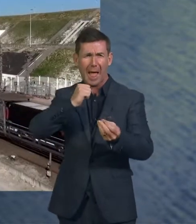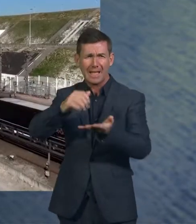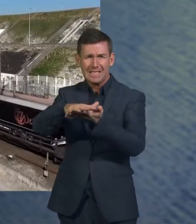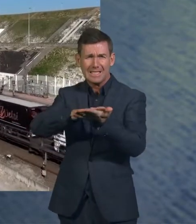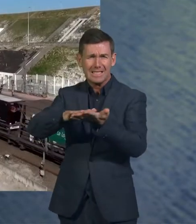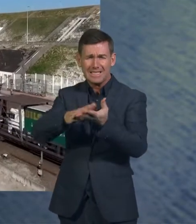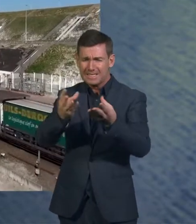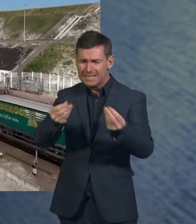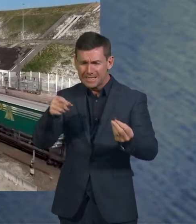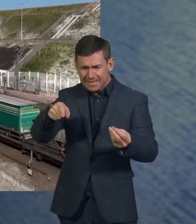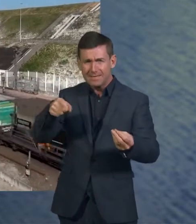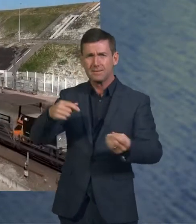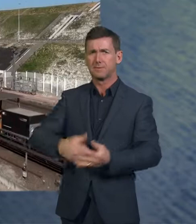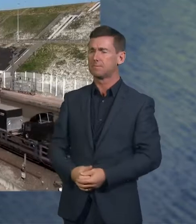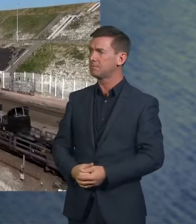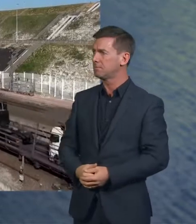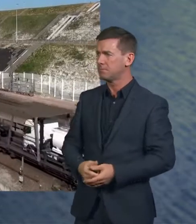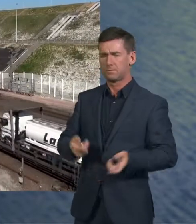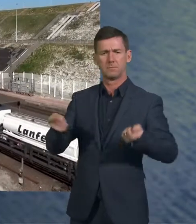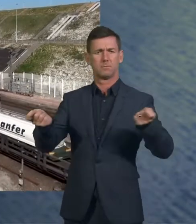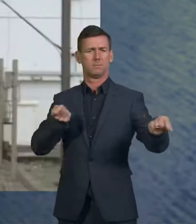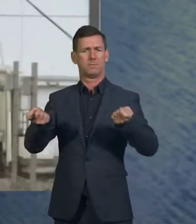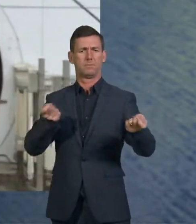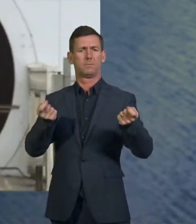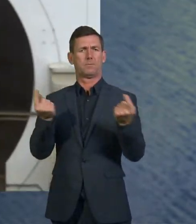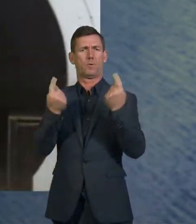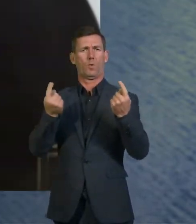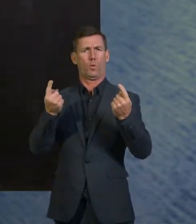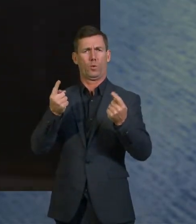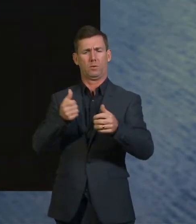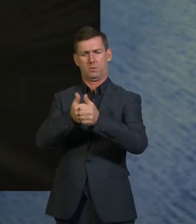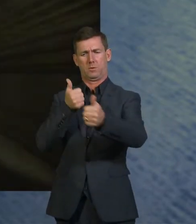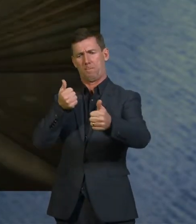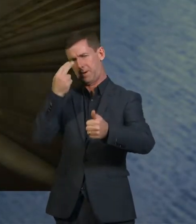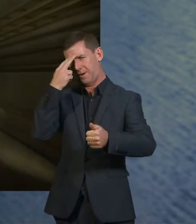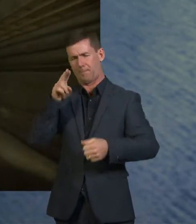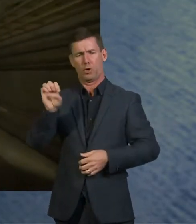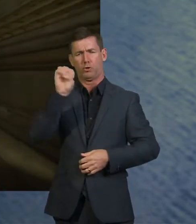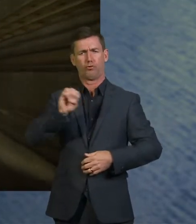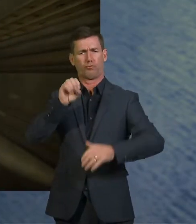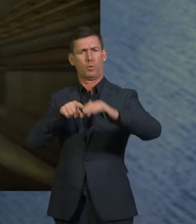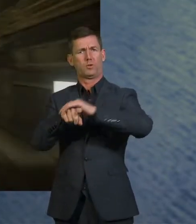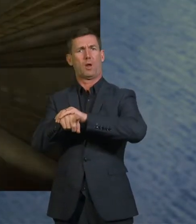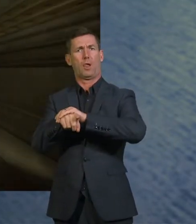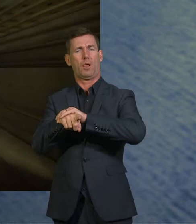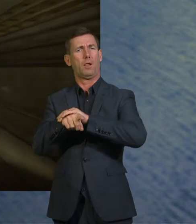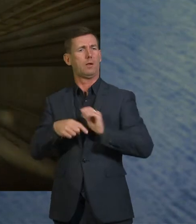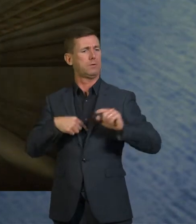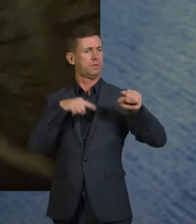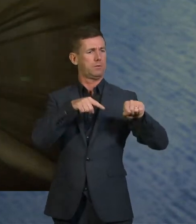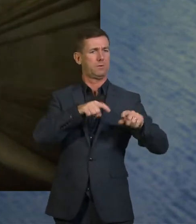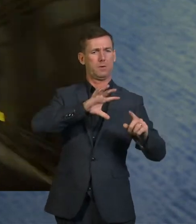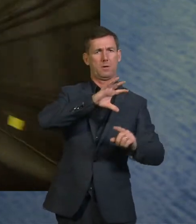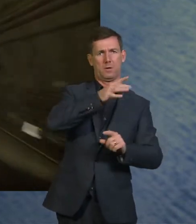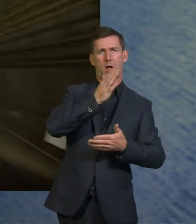The tunnel is run by a binational company called Eurotunnel, which oversees up to 400 undersea train journeys every